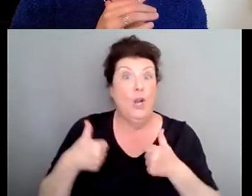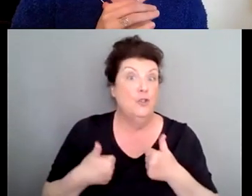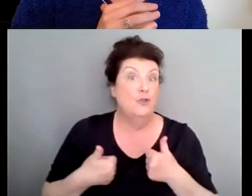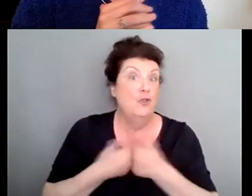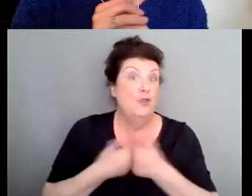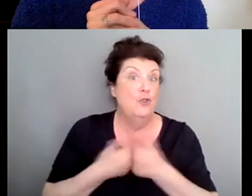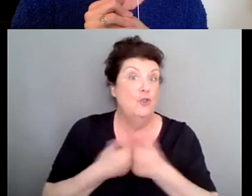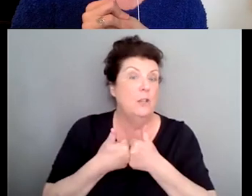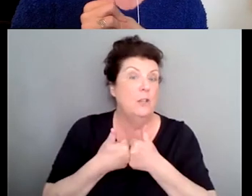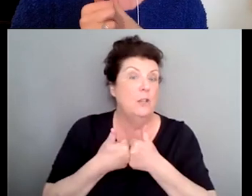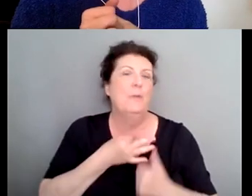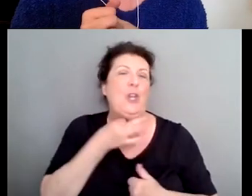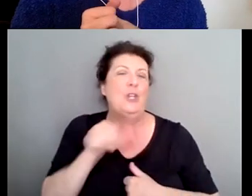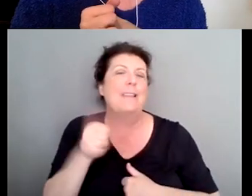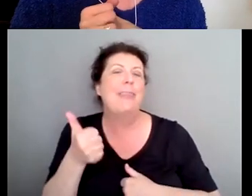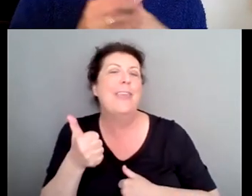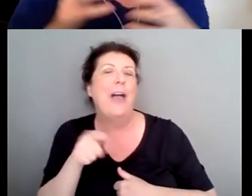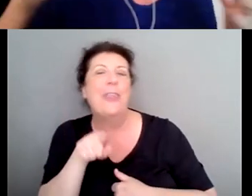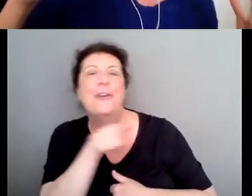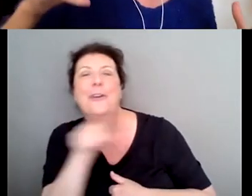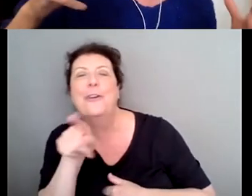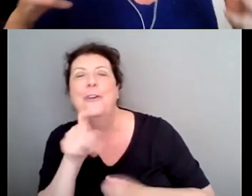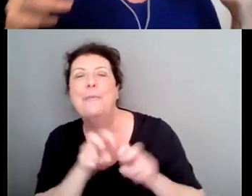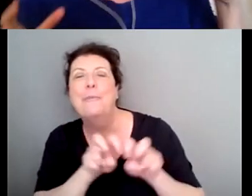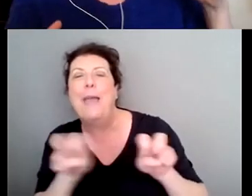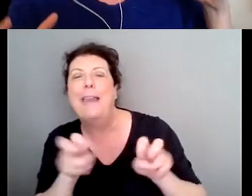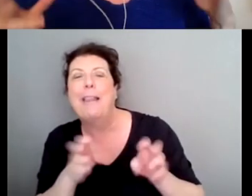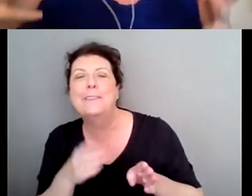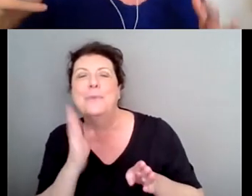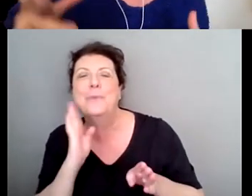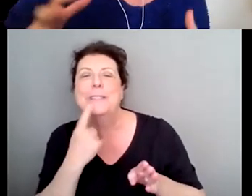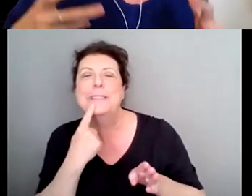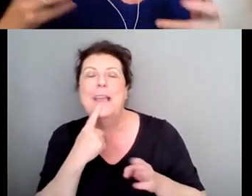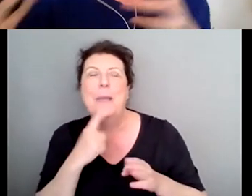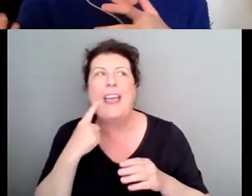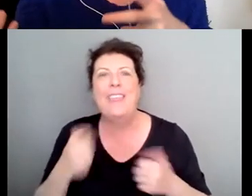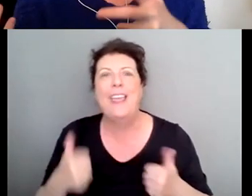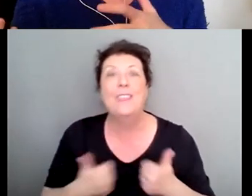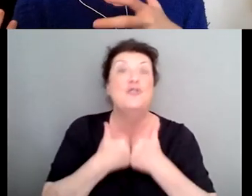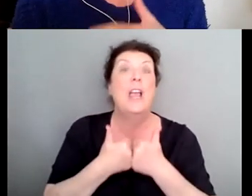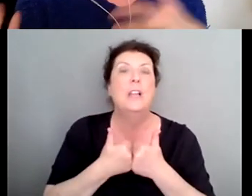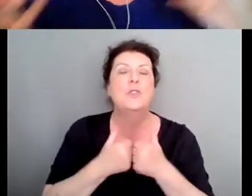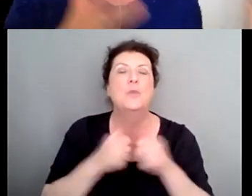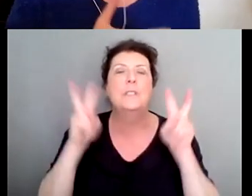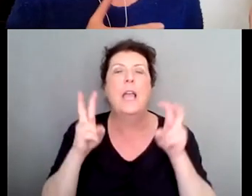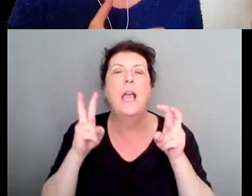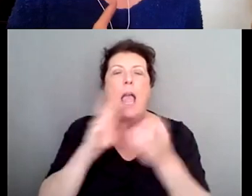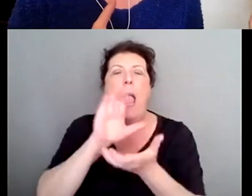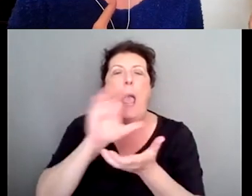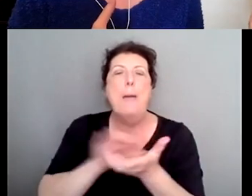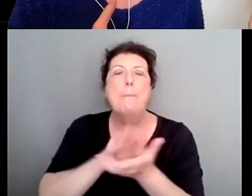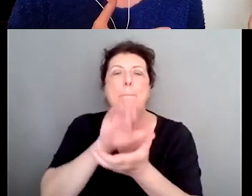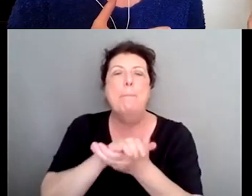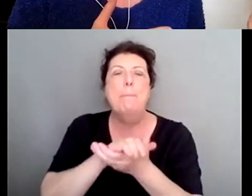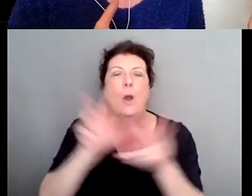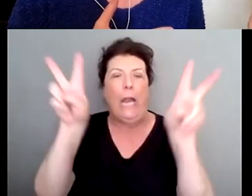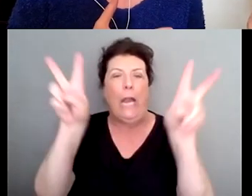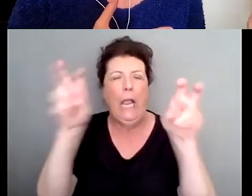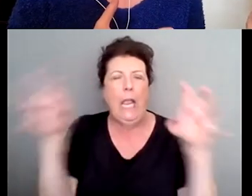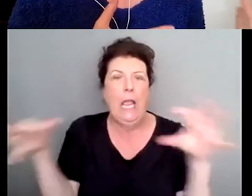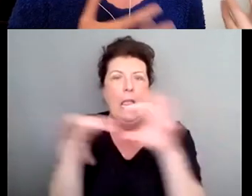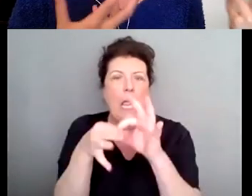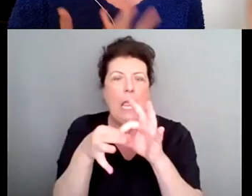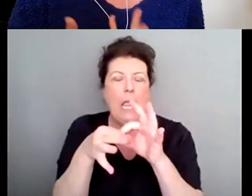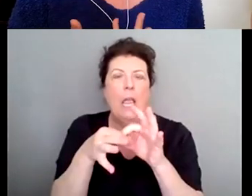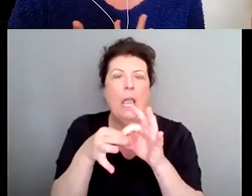say, but I think that the challenge was marrying who we knew as Wanda and then Wanda in her, in